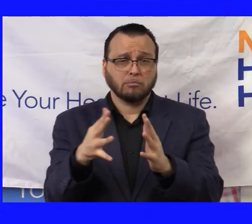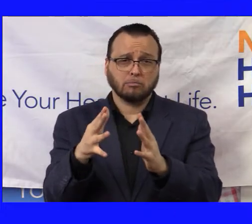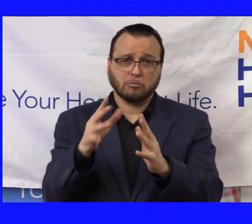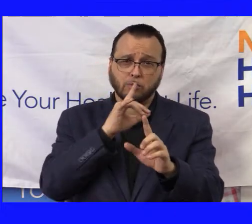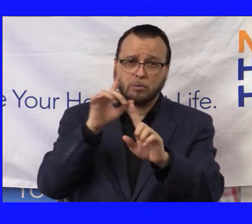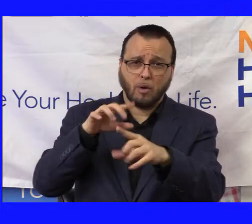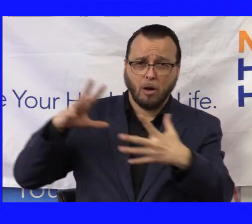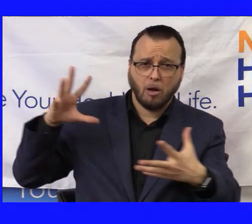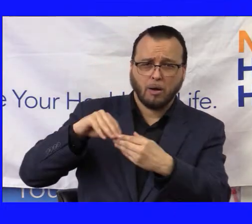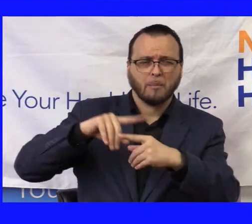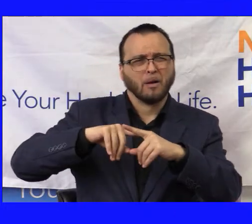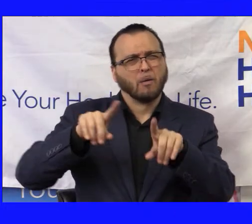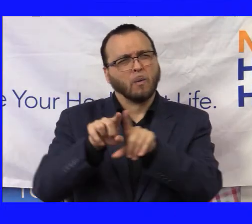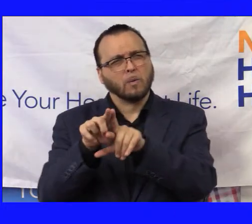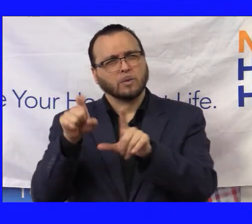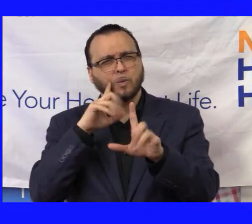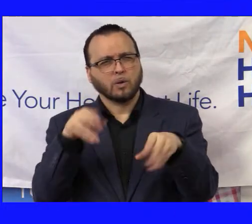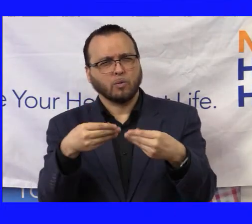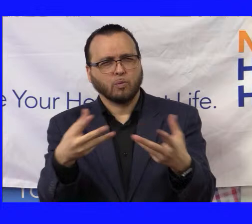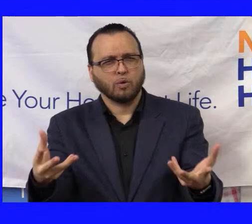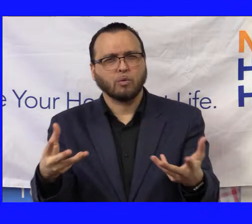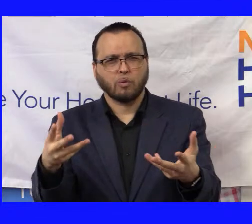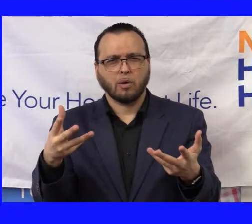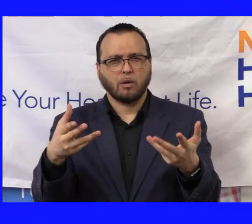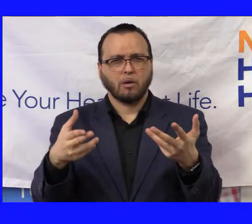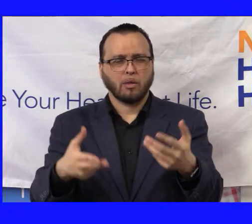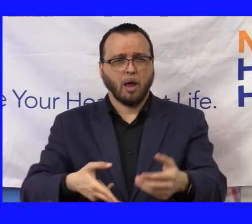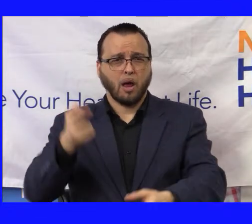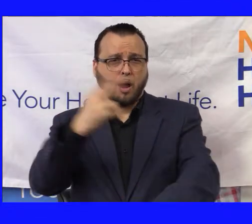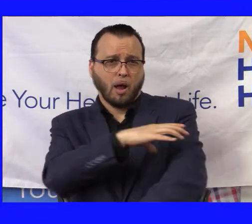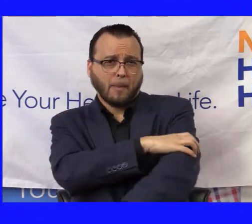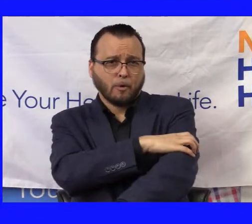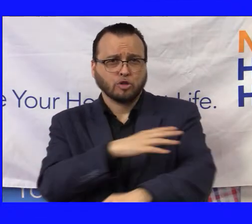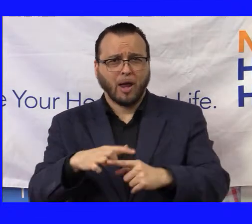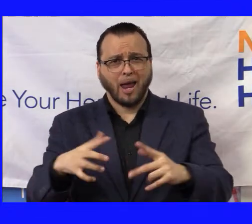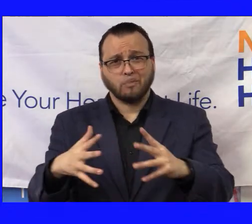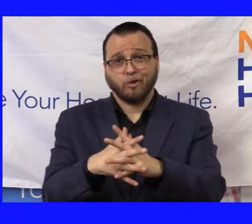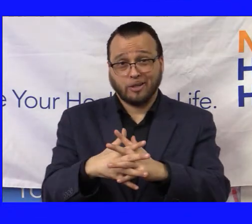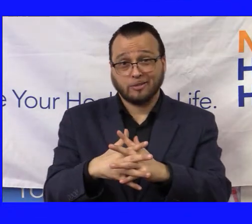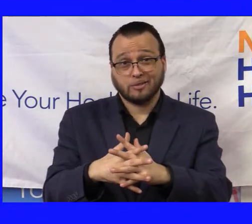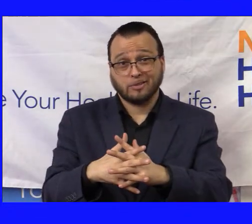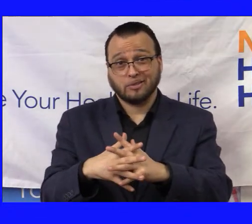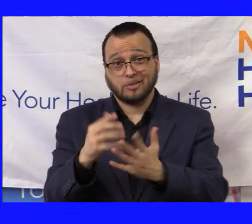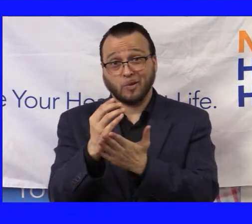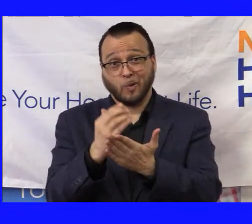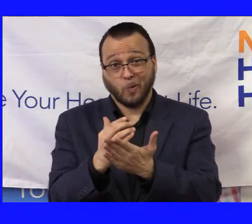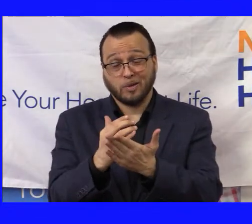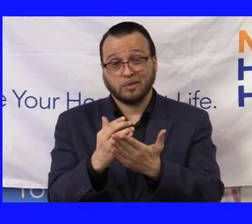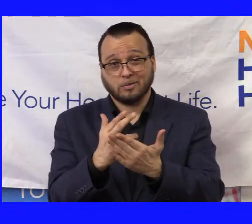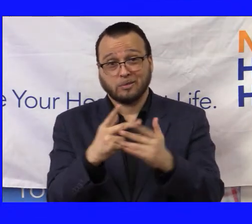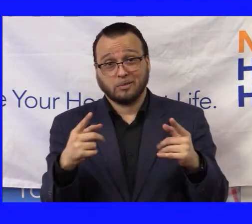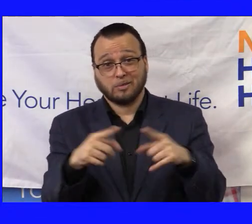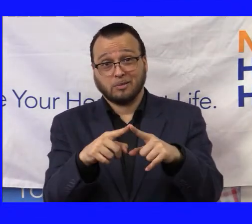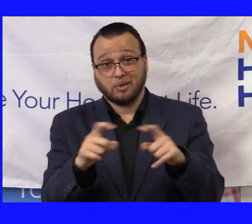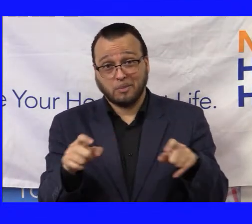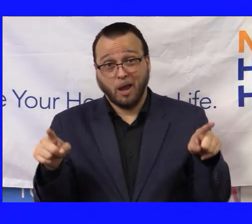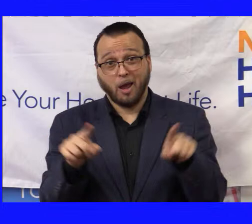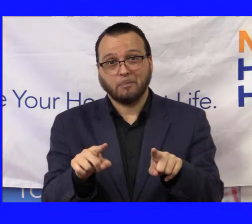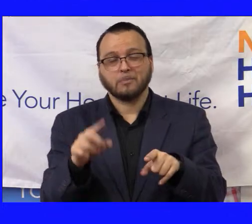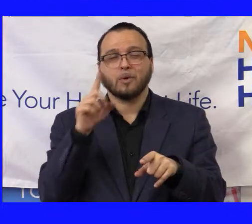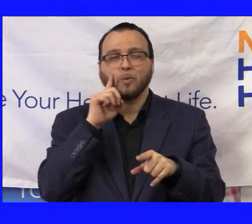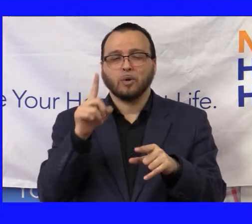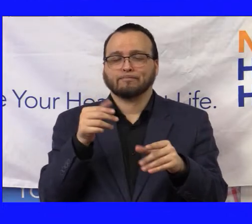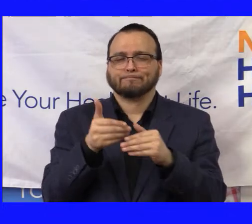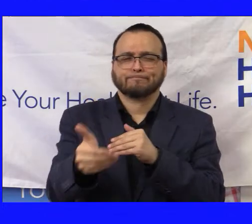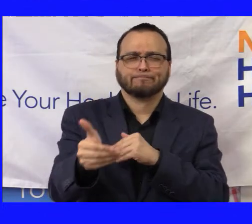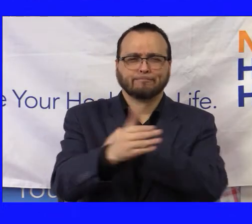certainly we're going to roll out the severe hypertension and pregnancy simulation course probably by in the fall. Next